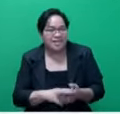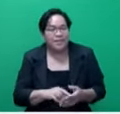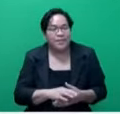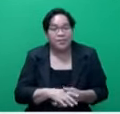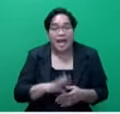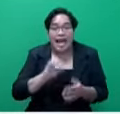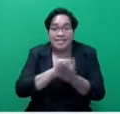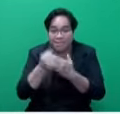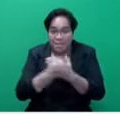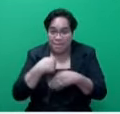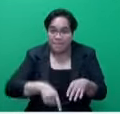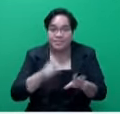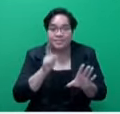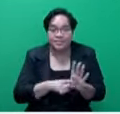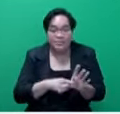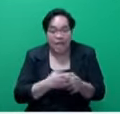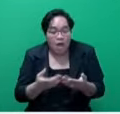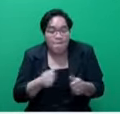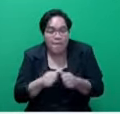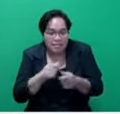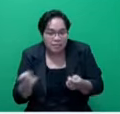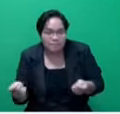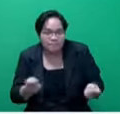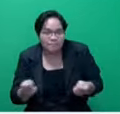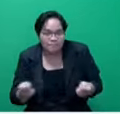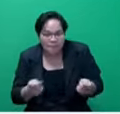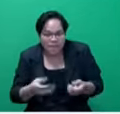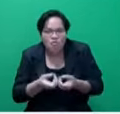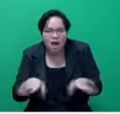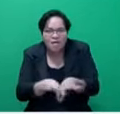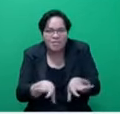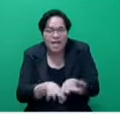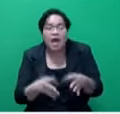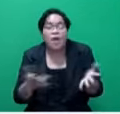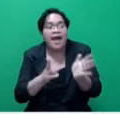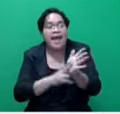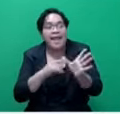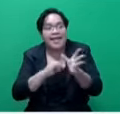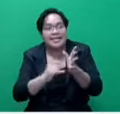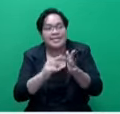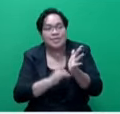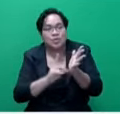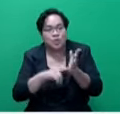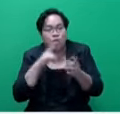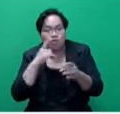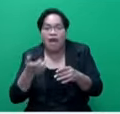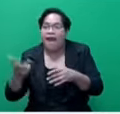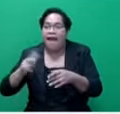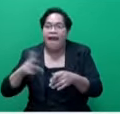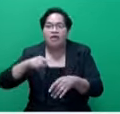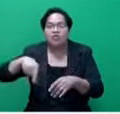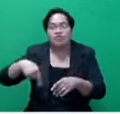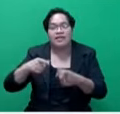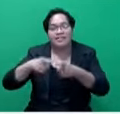year, to better manage household waste, Nasinu Town Council successfully subcontracted Suva City